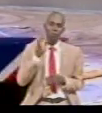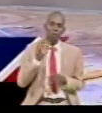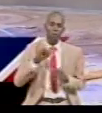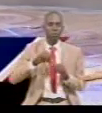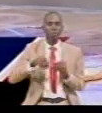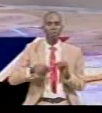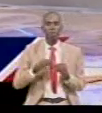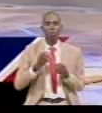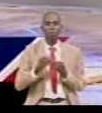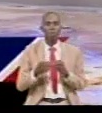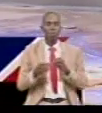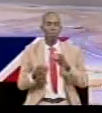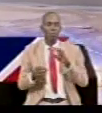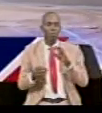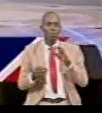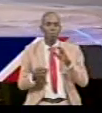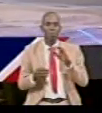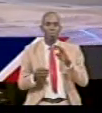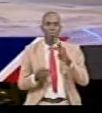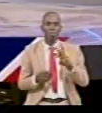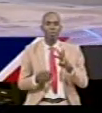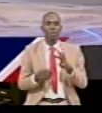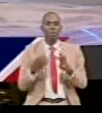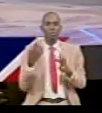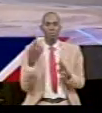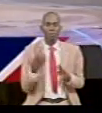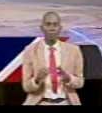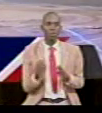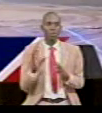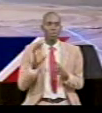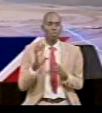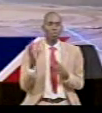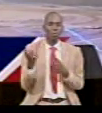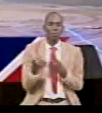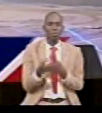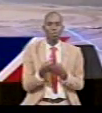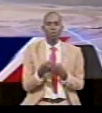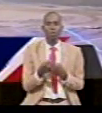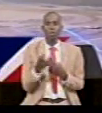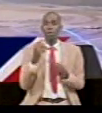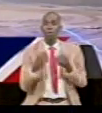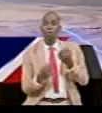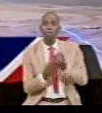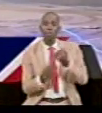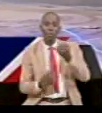foundation for godliness in heart circumcision. Number